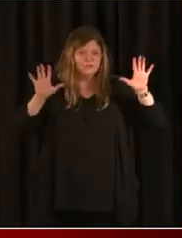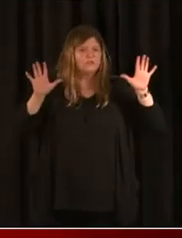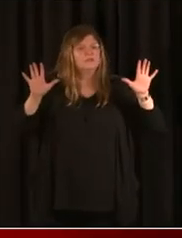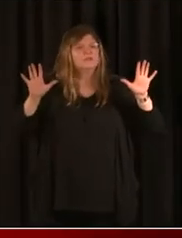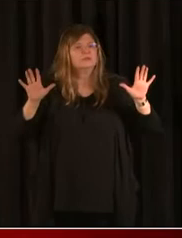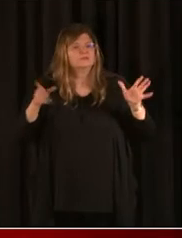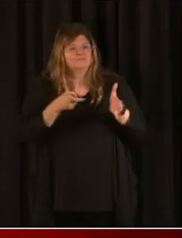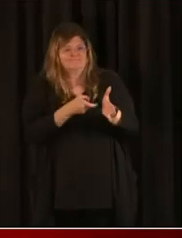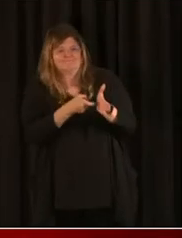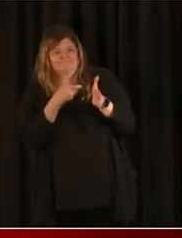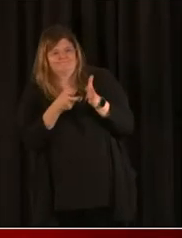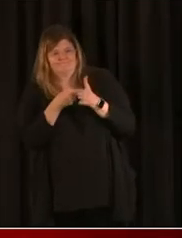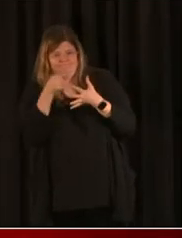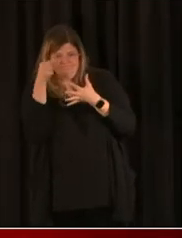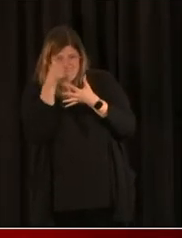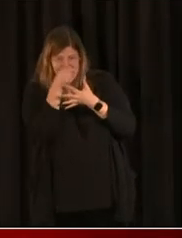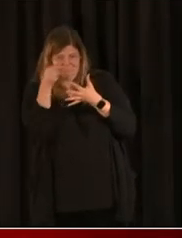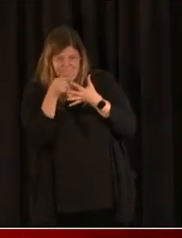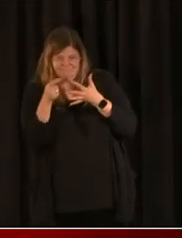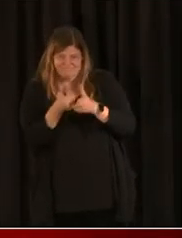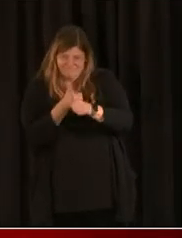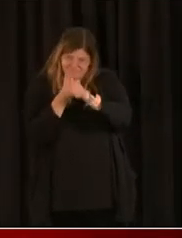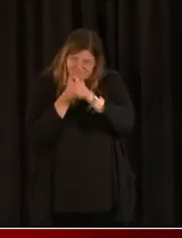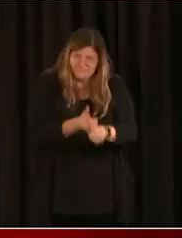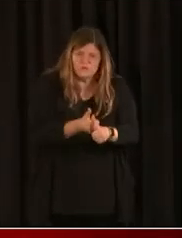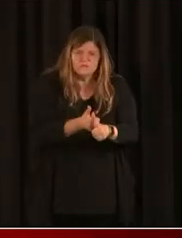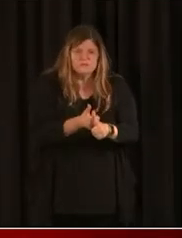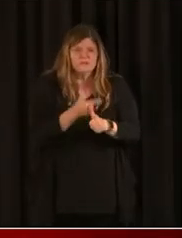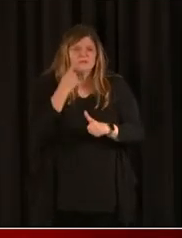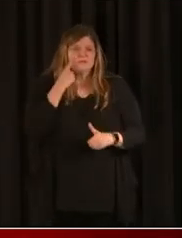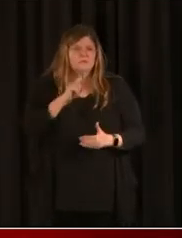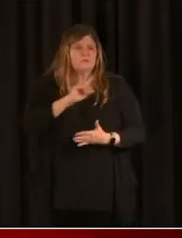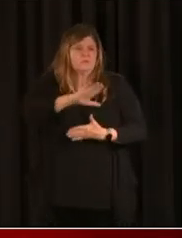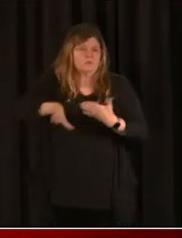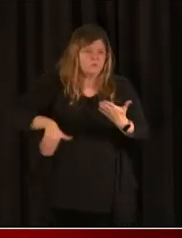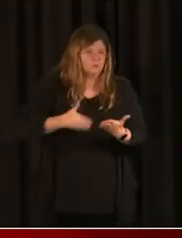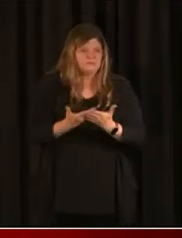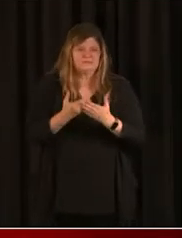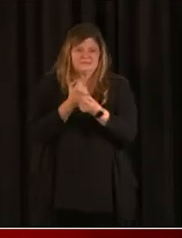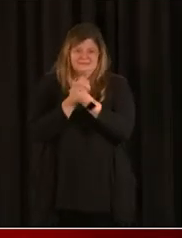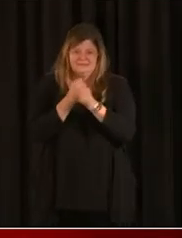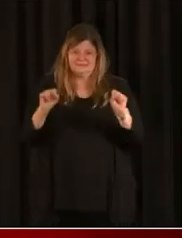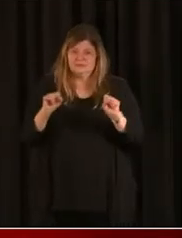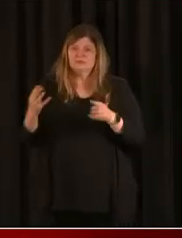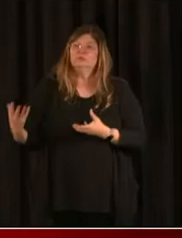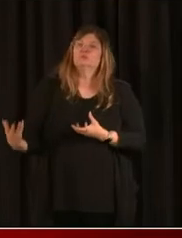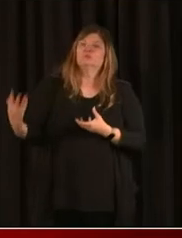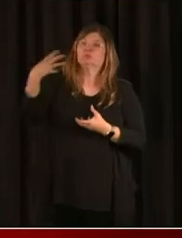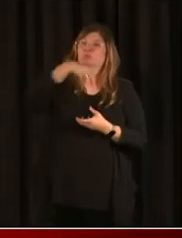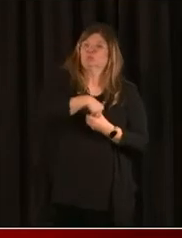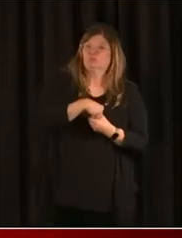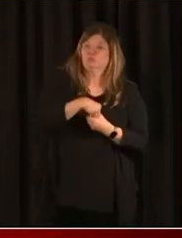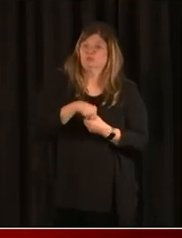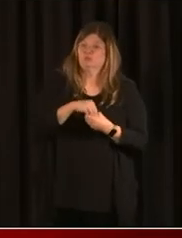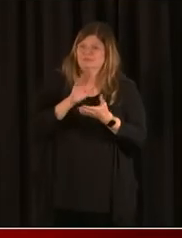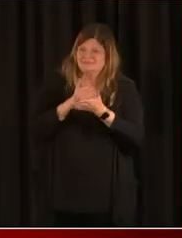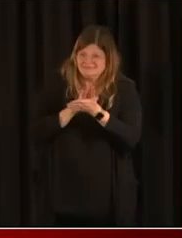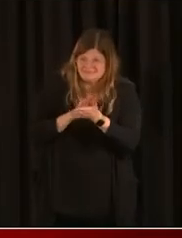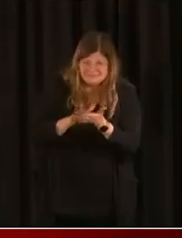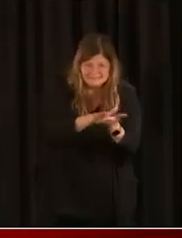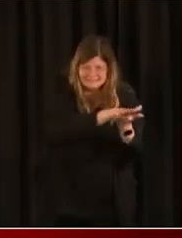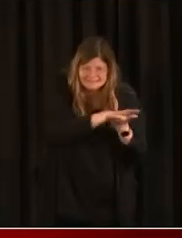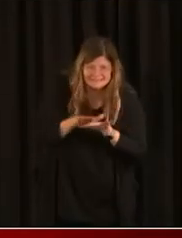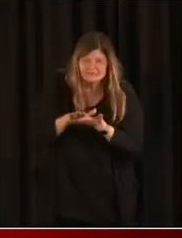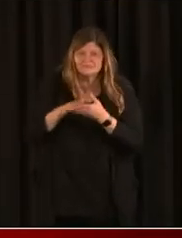with regards to our expectations around all safety procedures, including hygiene, mask